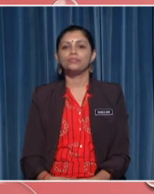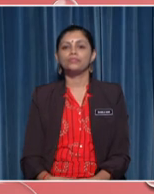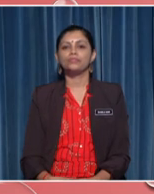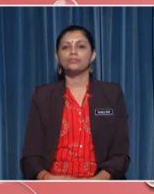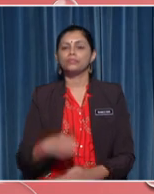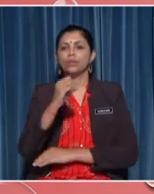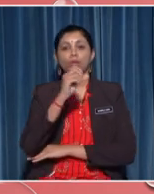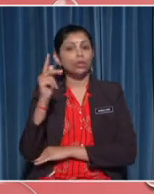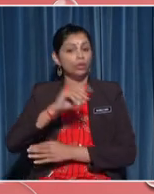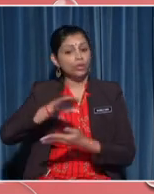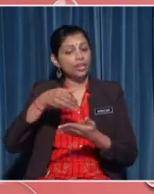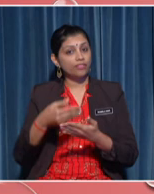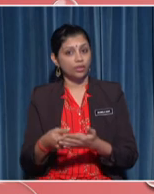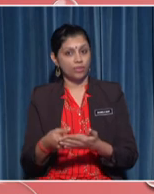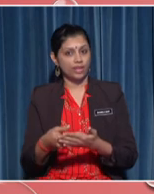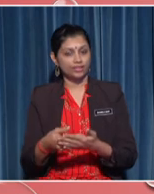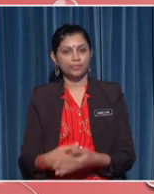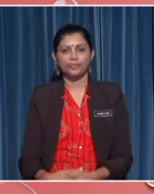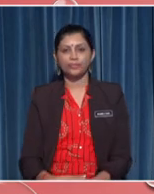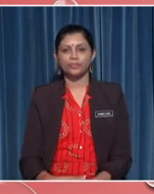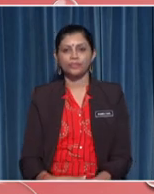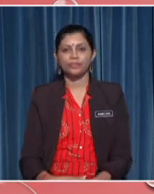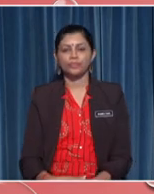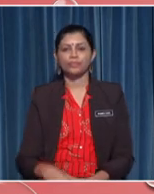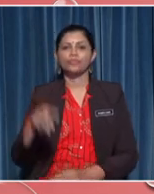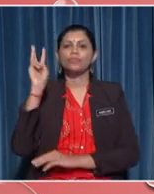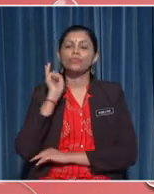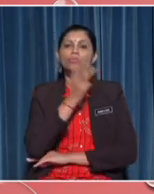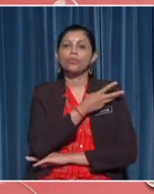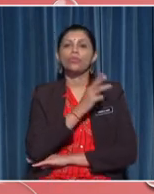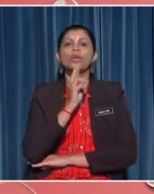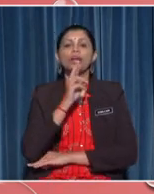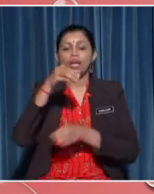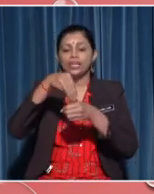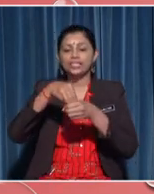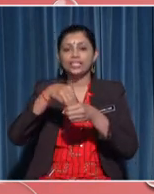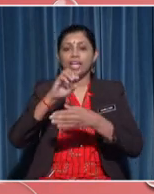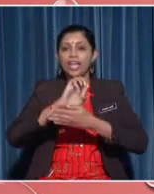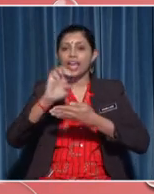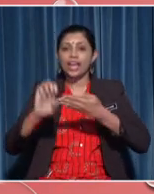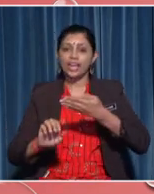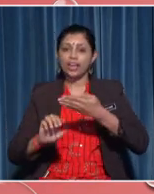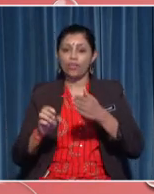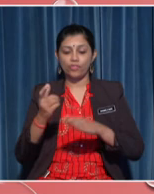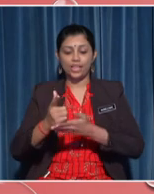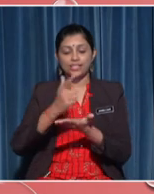Okay everyone, we have to the end of the lesson. How do you feel right